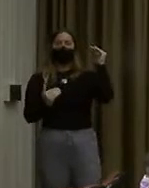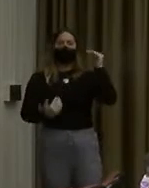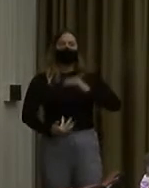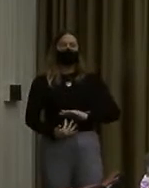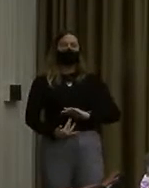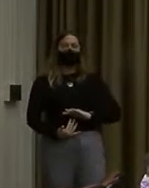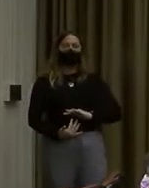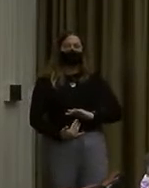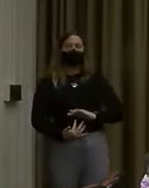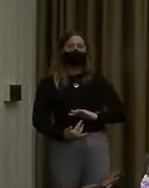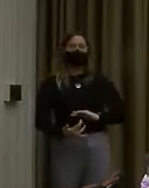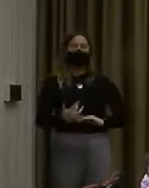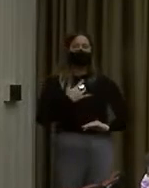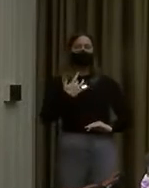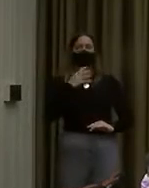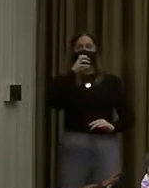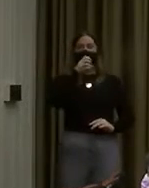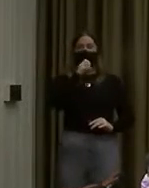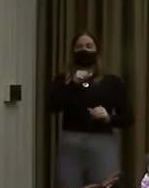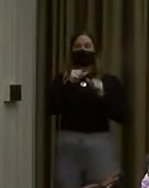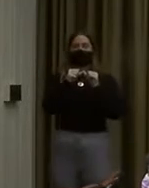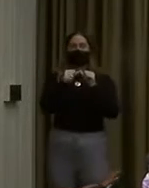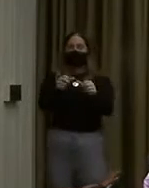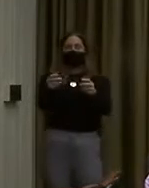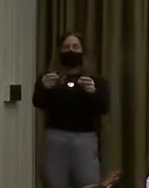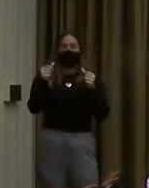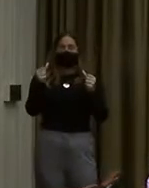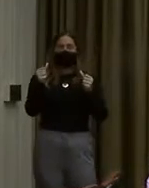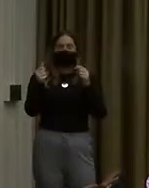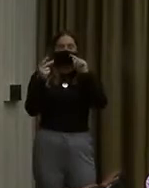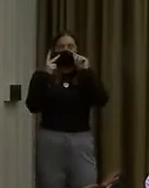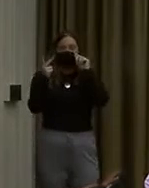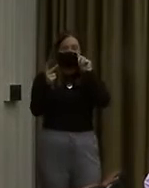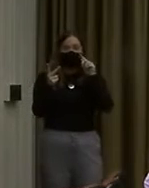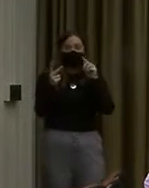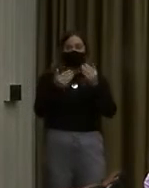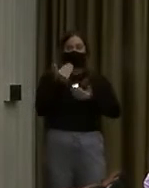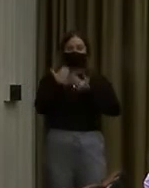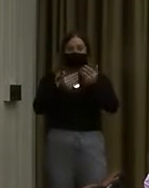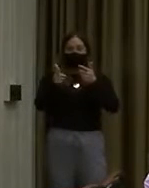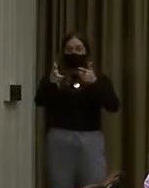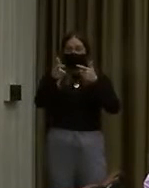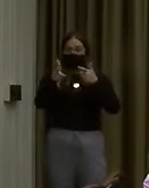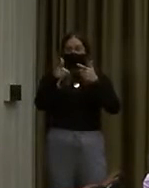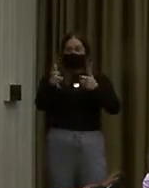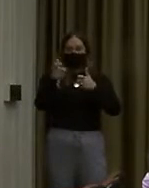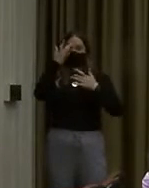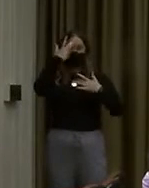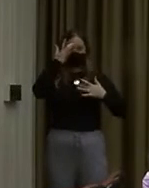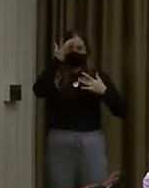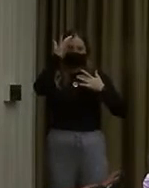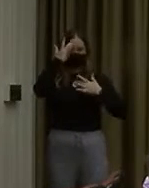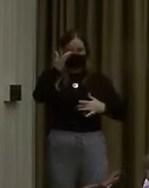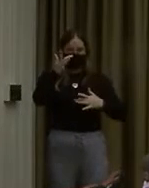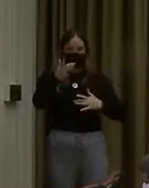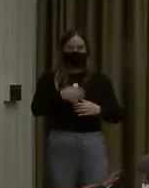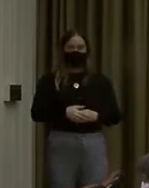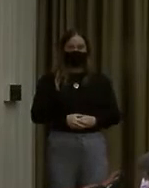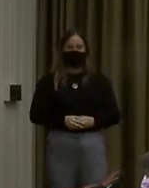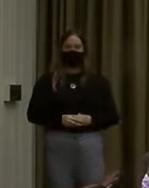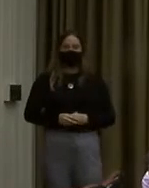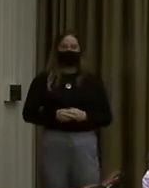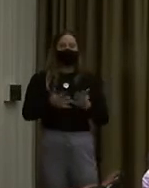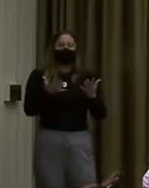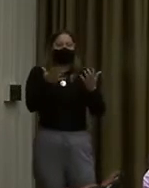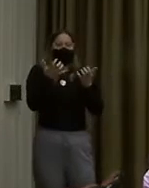and it does lead to accelerated aging, right? It leads to what? The acceleration of various chronic diseases. So I want to talk